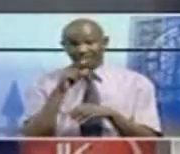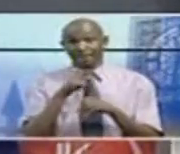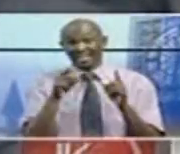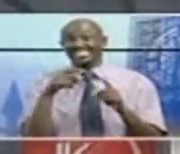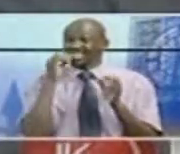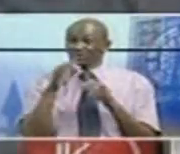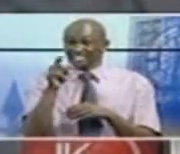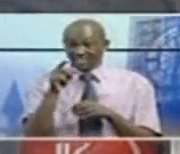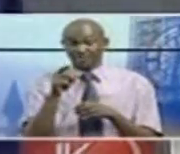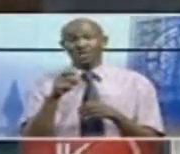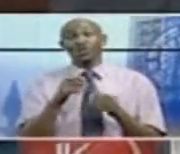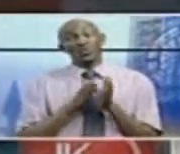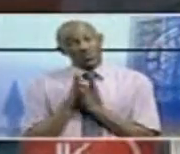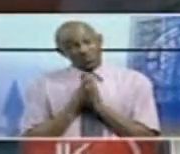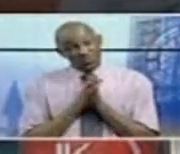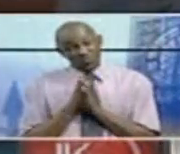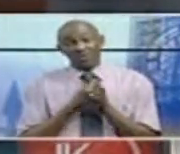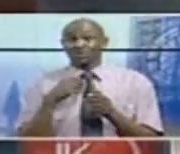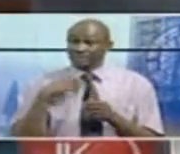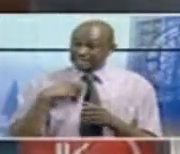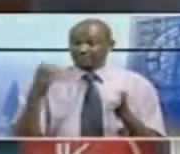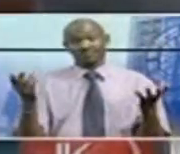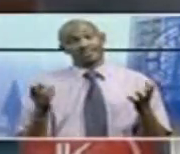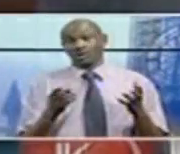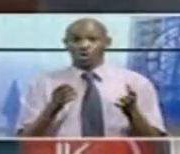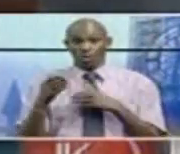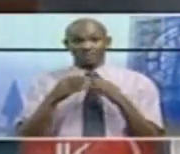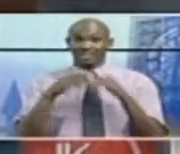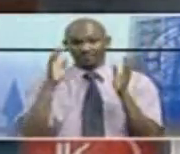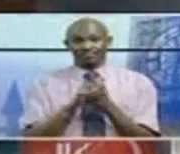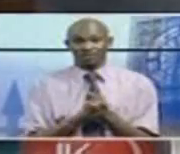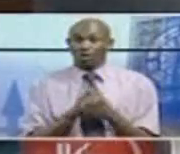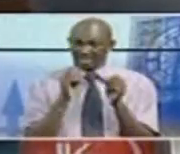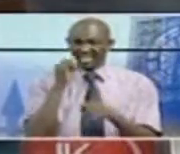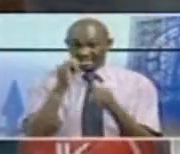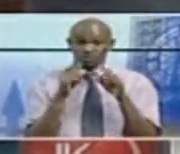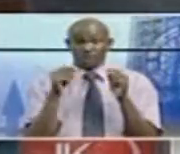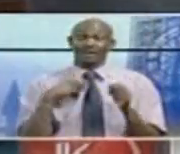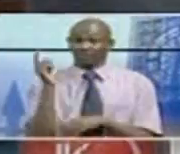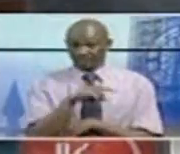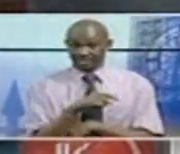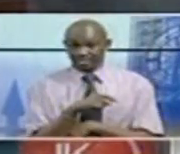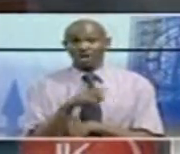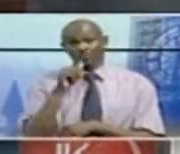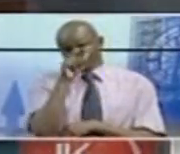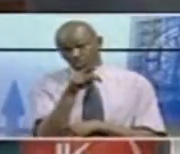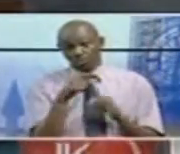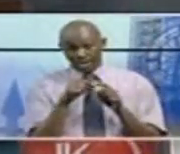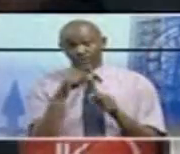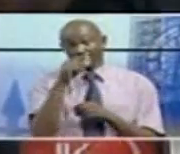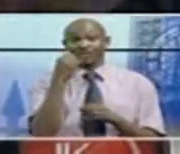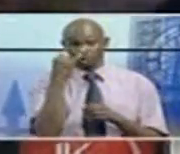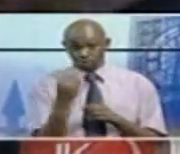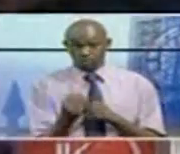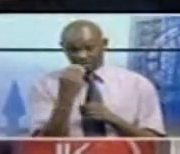they are so desperate, but they are not superior, they are so desperate. Hold on. Yeah. That was the last word, because we have to wind up from you, since you're the junior